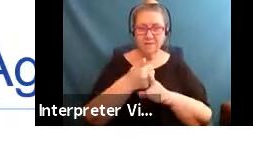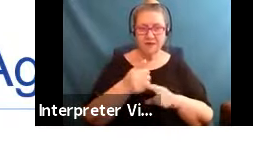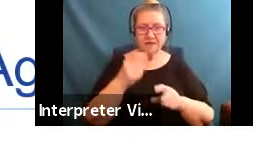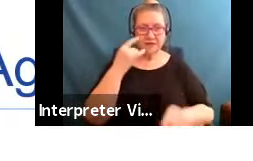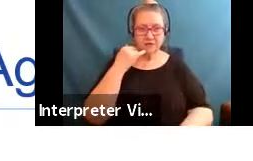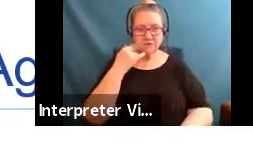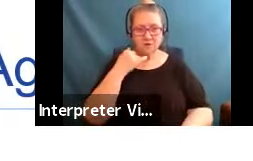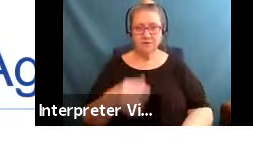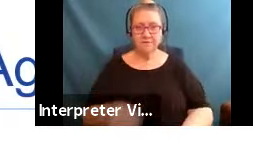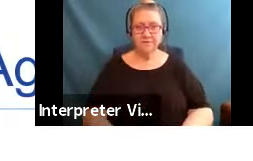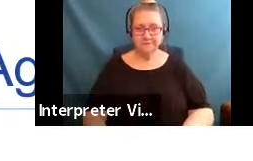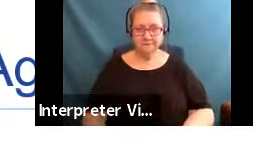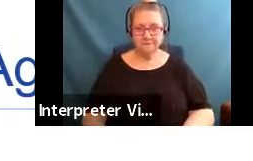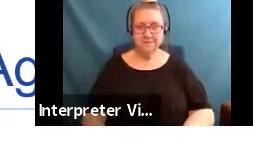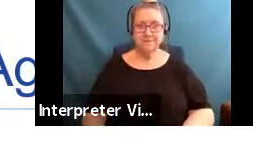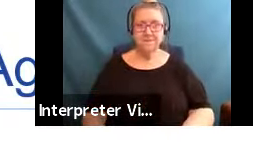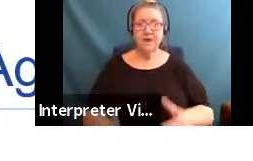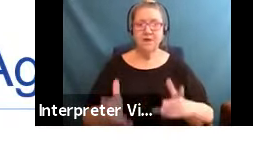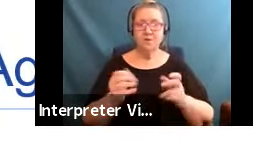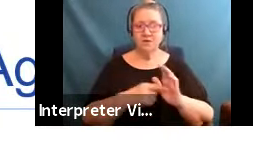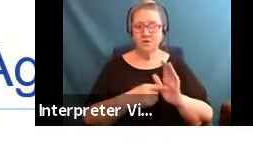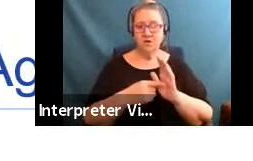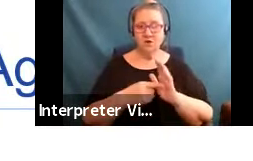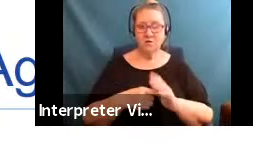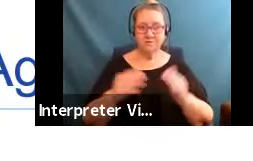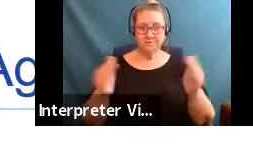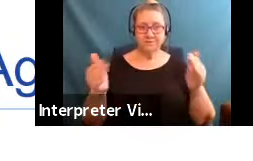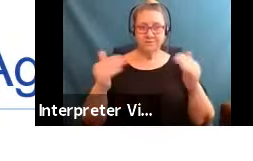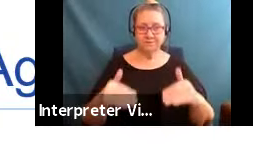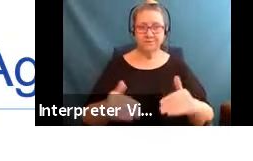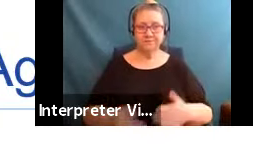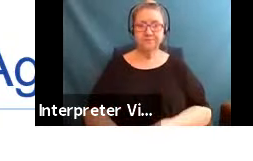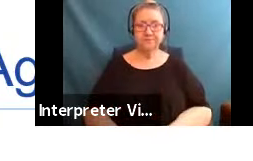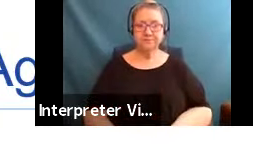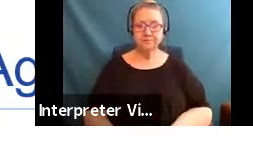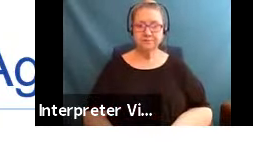So I wanted to highlight that part. And the next slide.